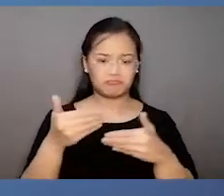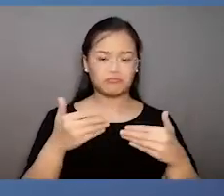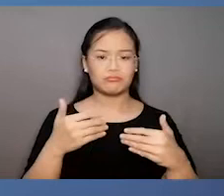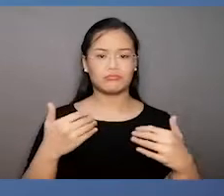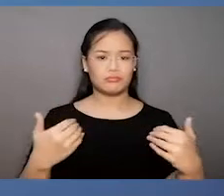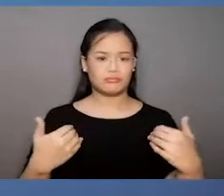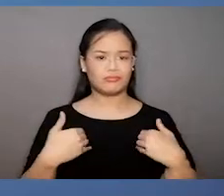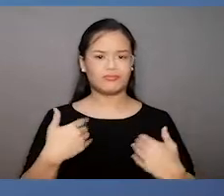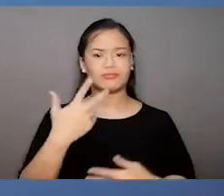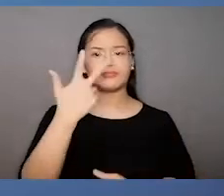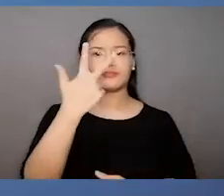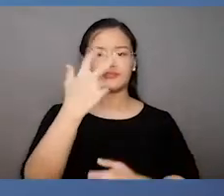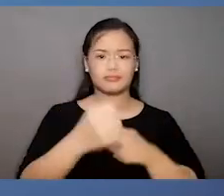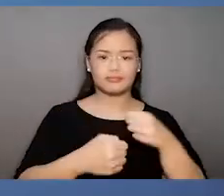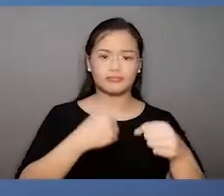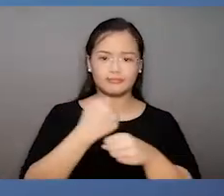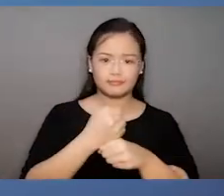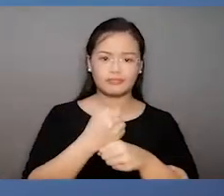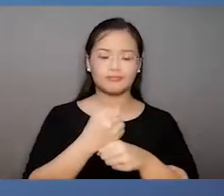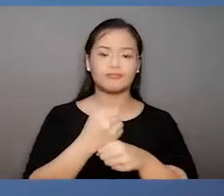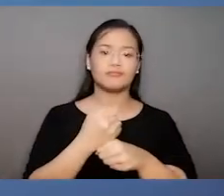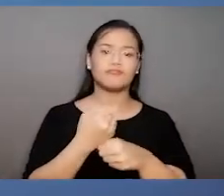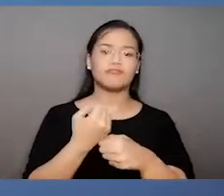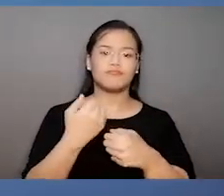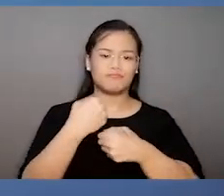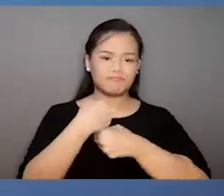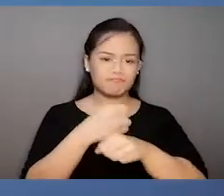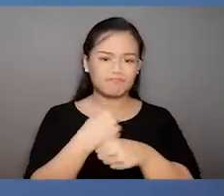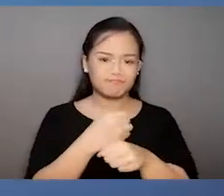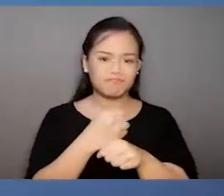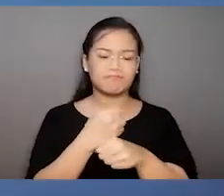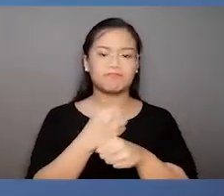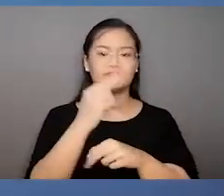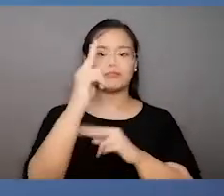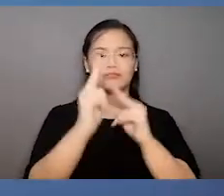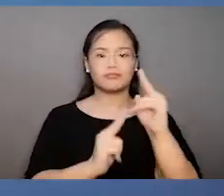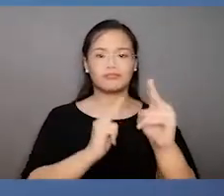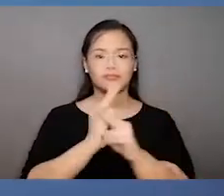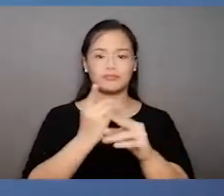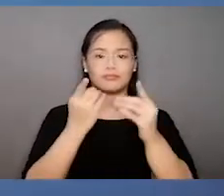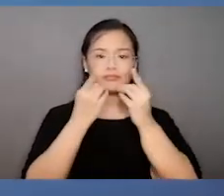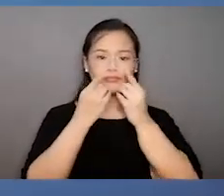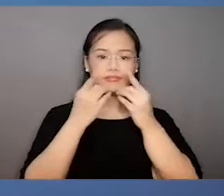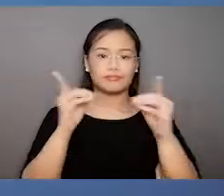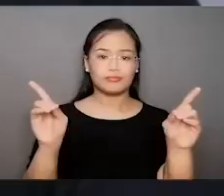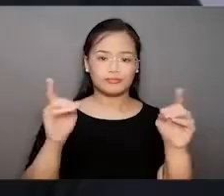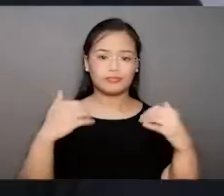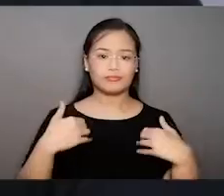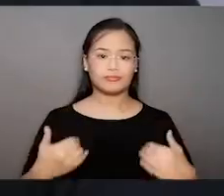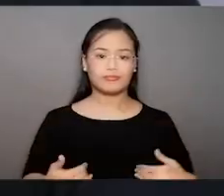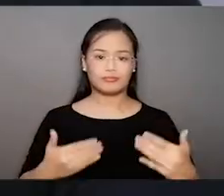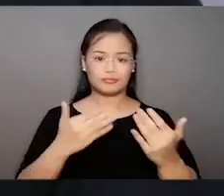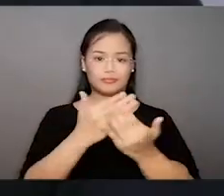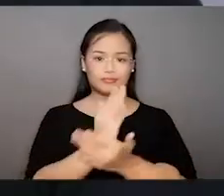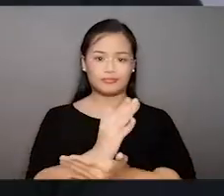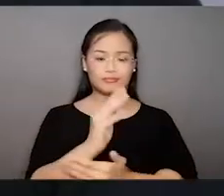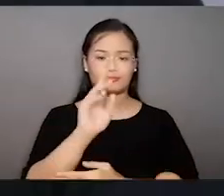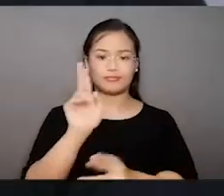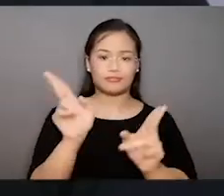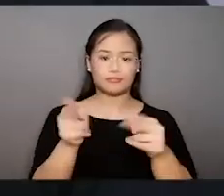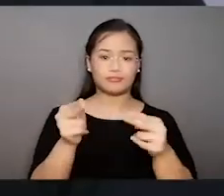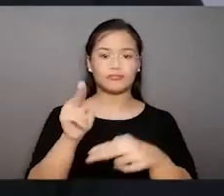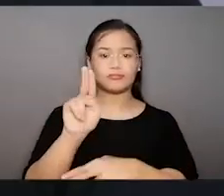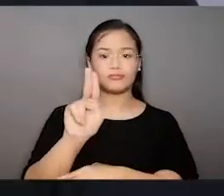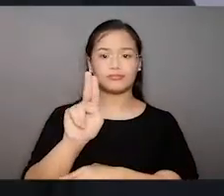years for the UN to come up with the Universal Declaration of Human Rights. The